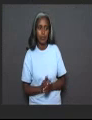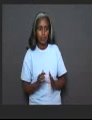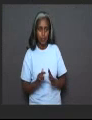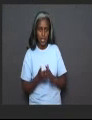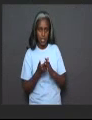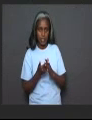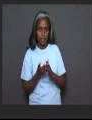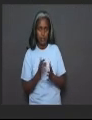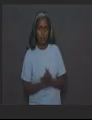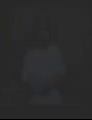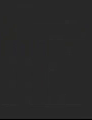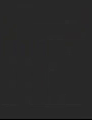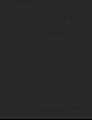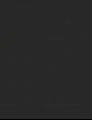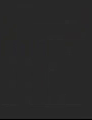Begin.